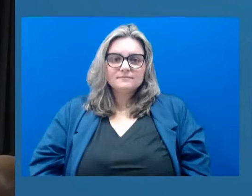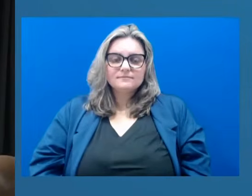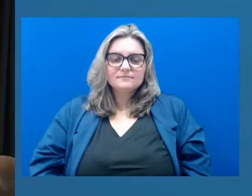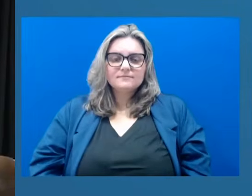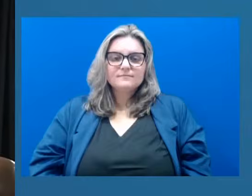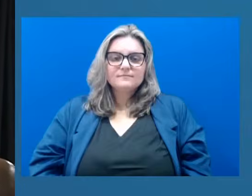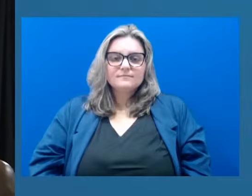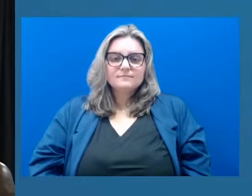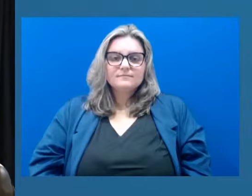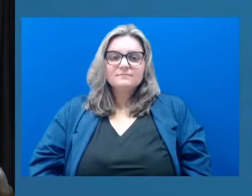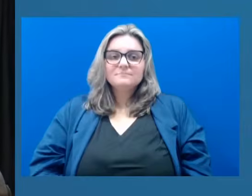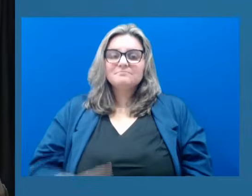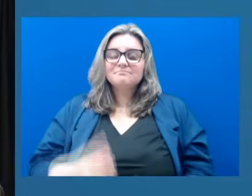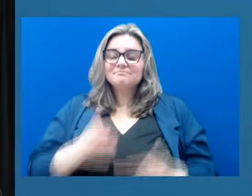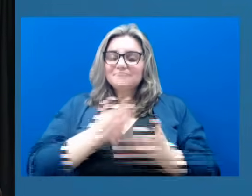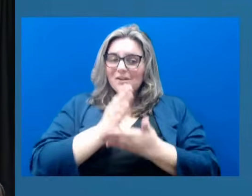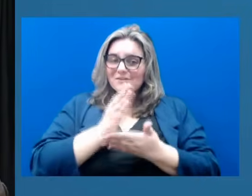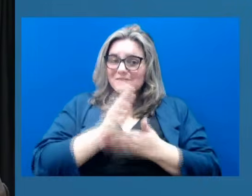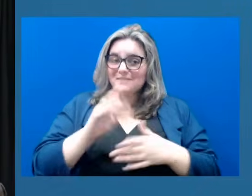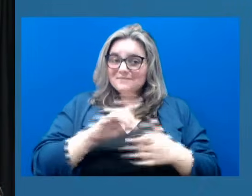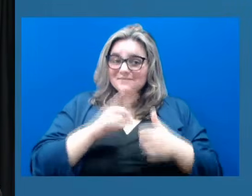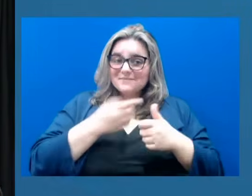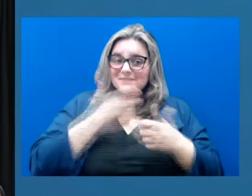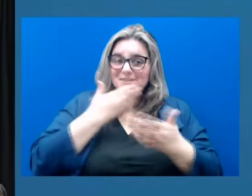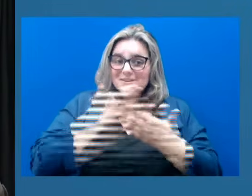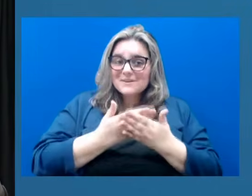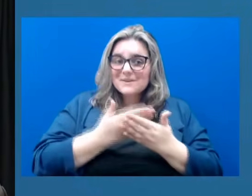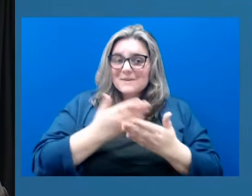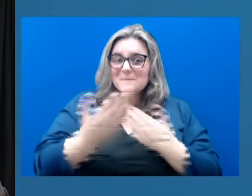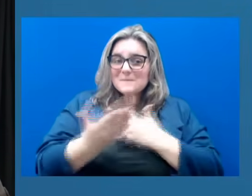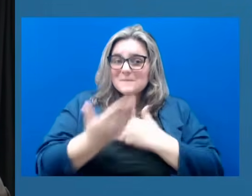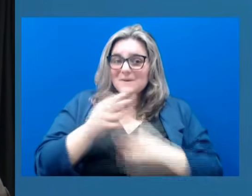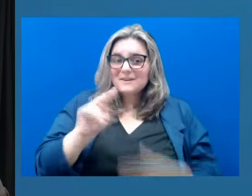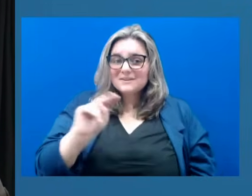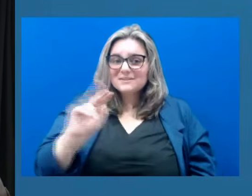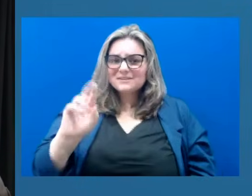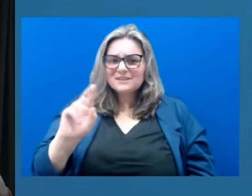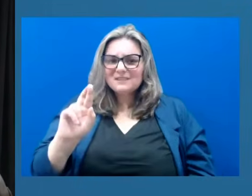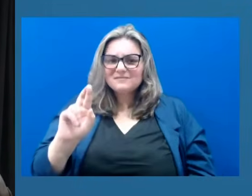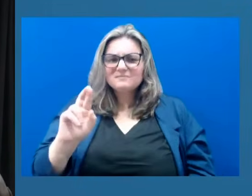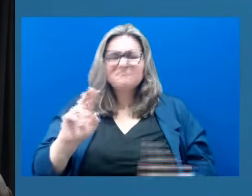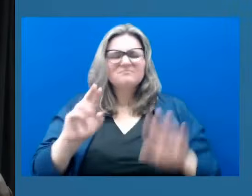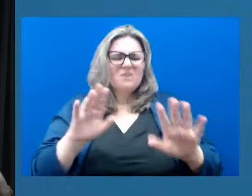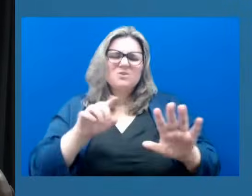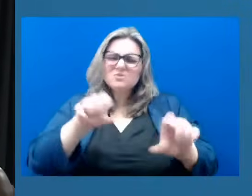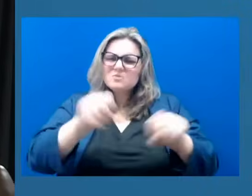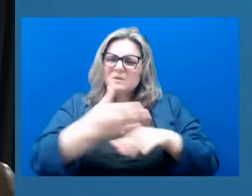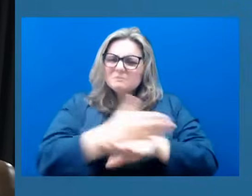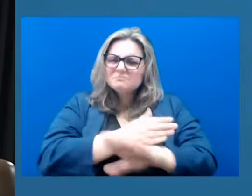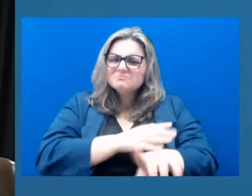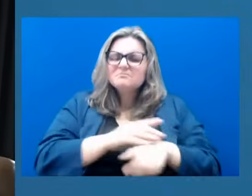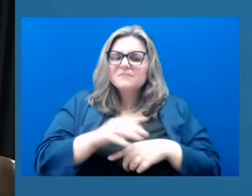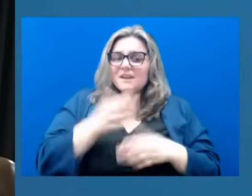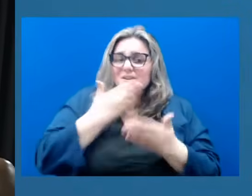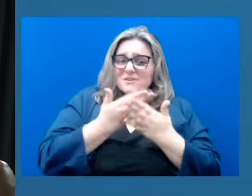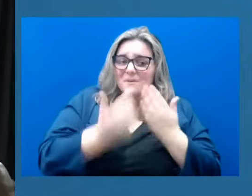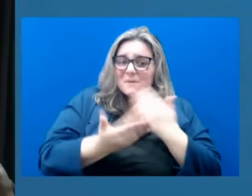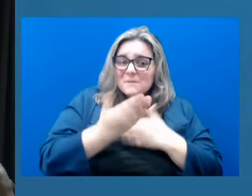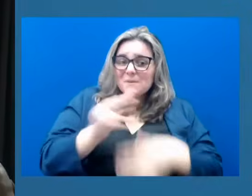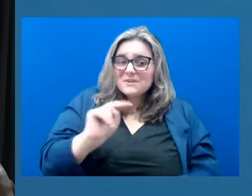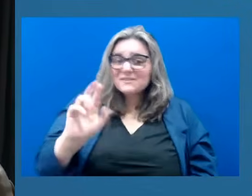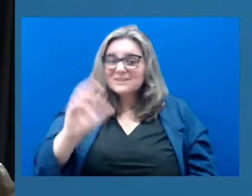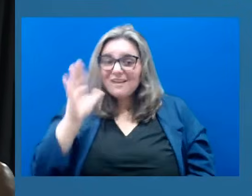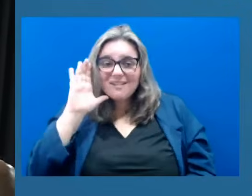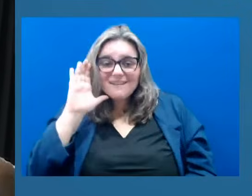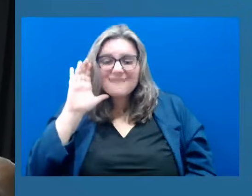All right, so first, good morning, New Rochelle. Wait, you're right, you could do it better, right? So, good morning, New Rochelle. It